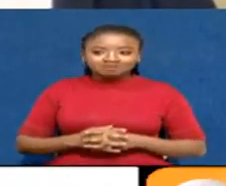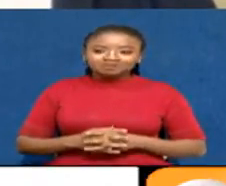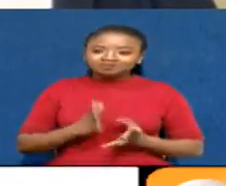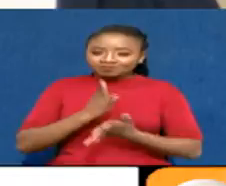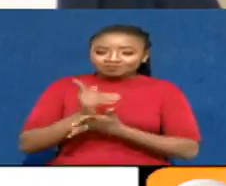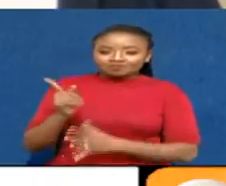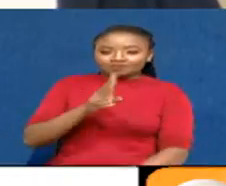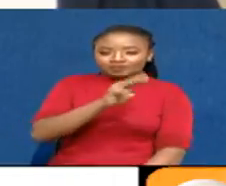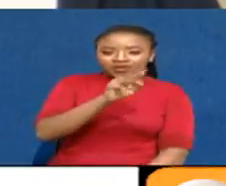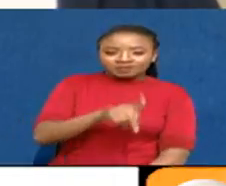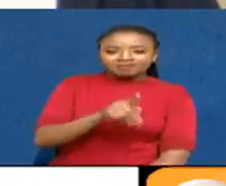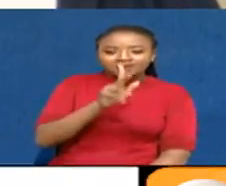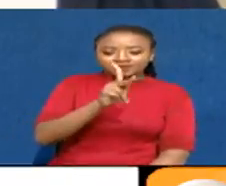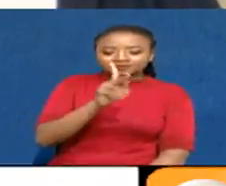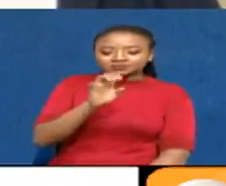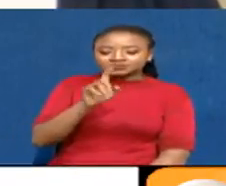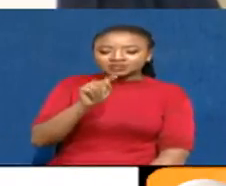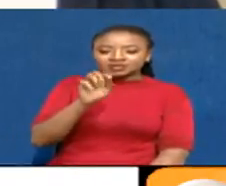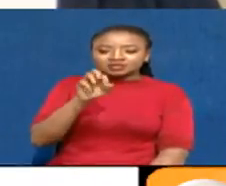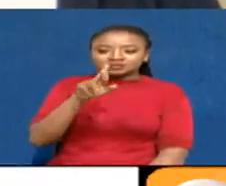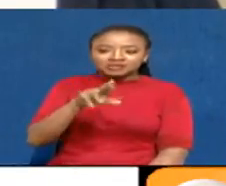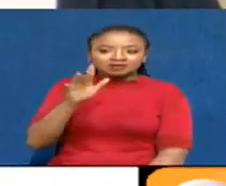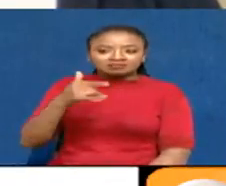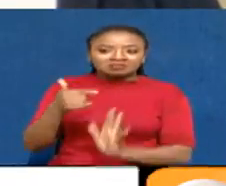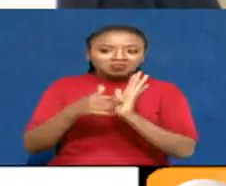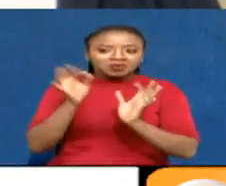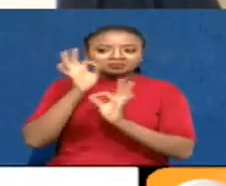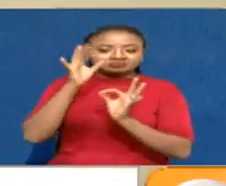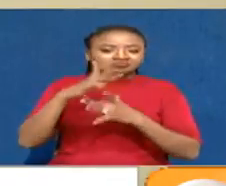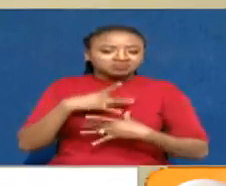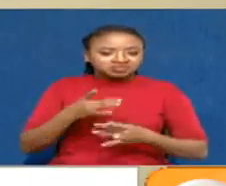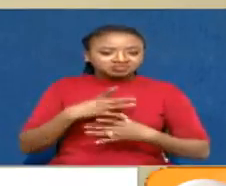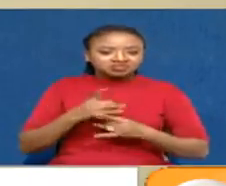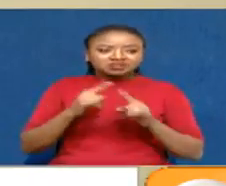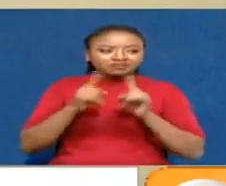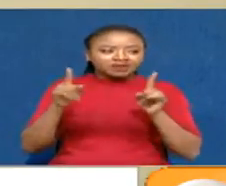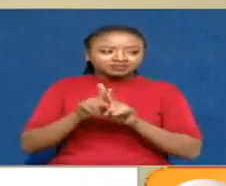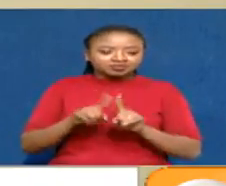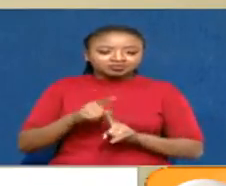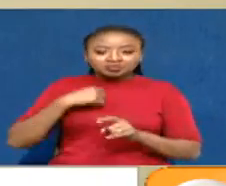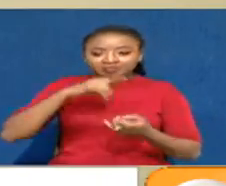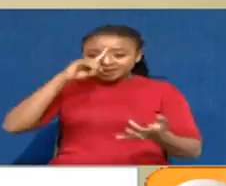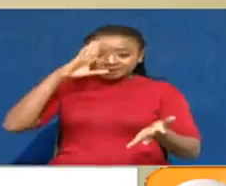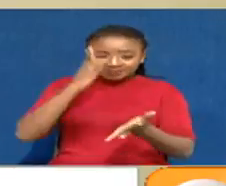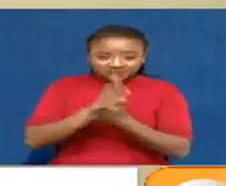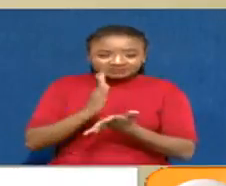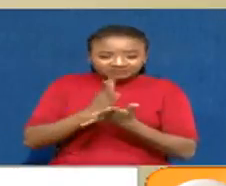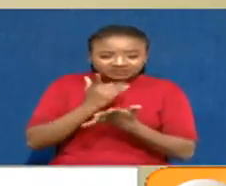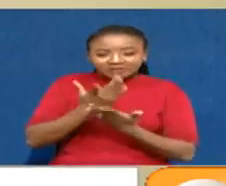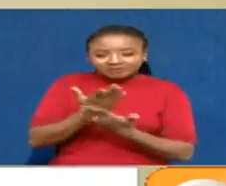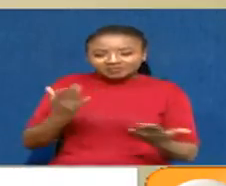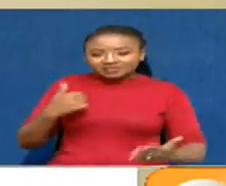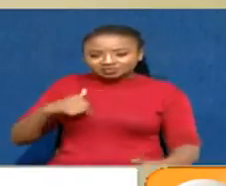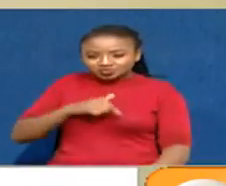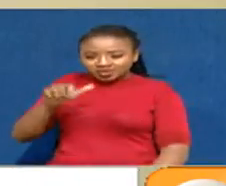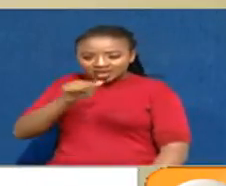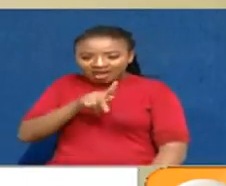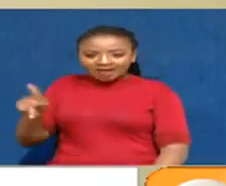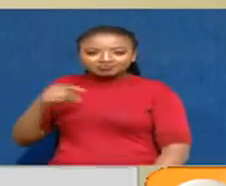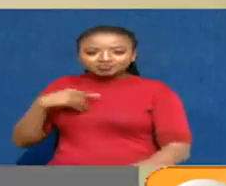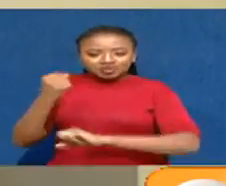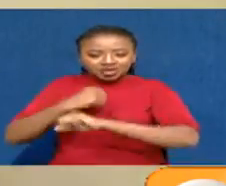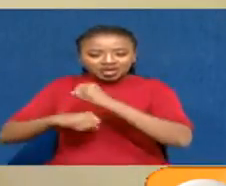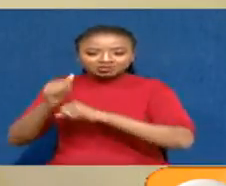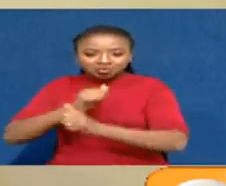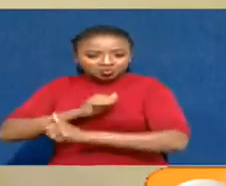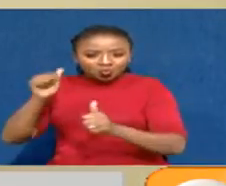interesting alternative path. I ultimately believe that there are things that digital lenders like ourselves do really well